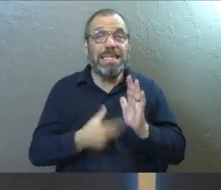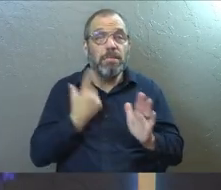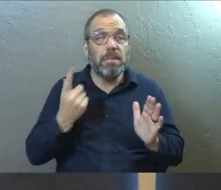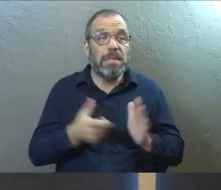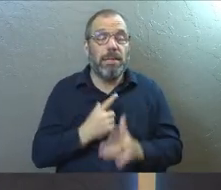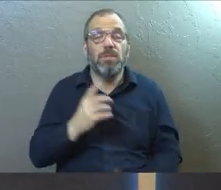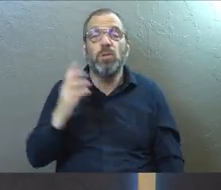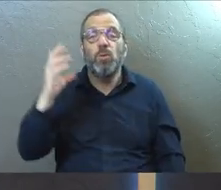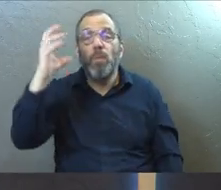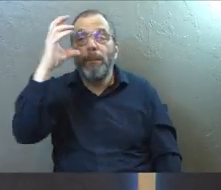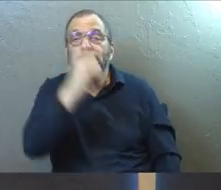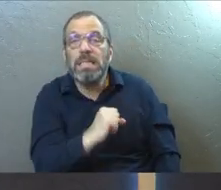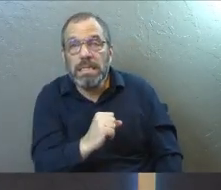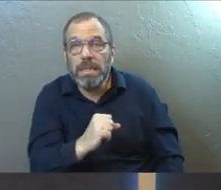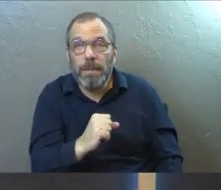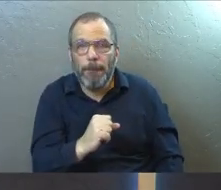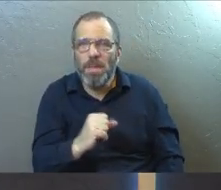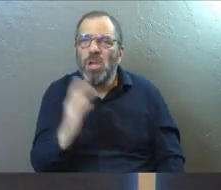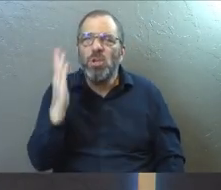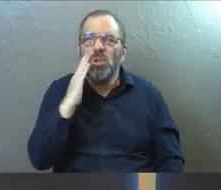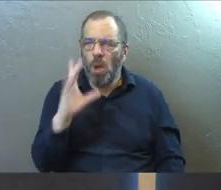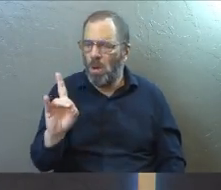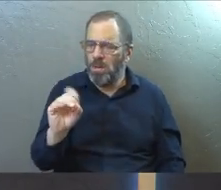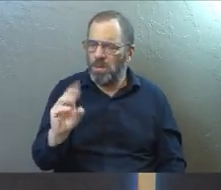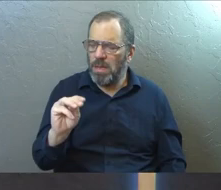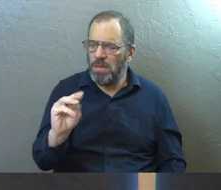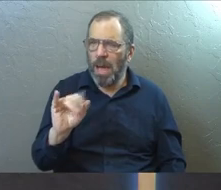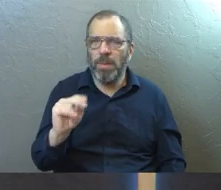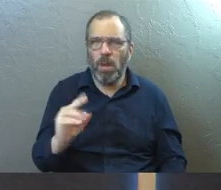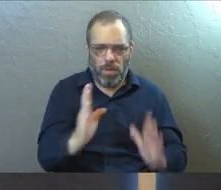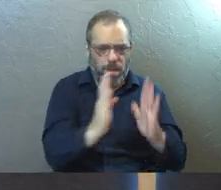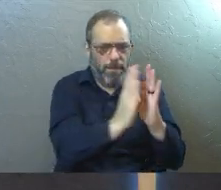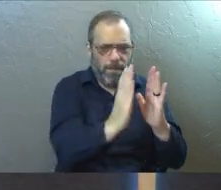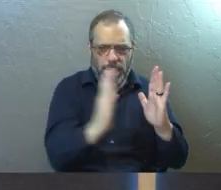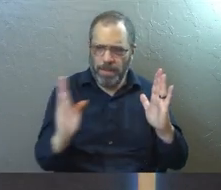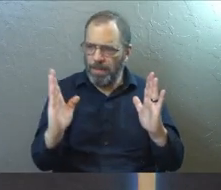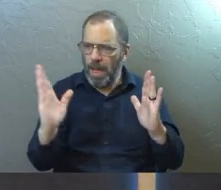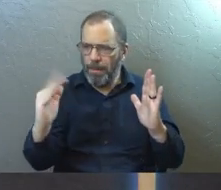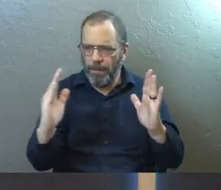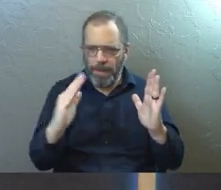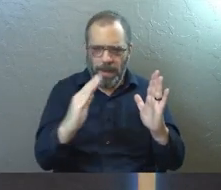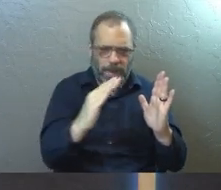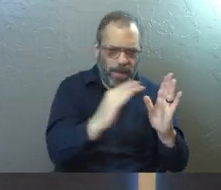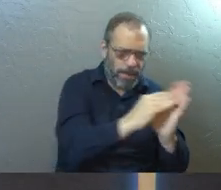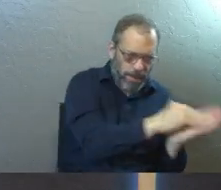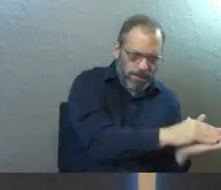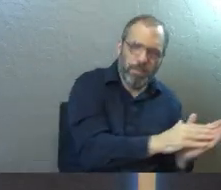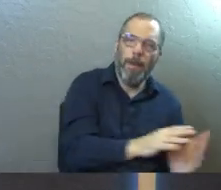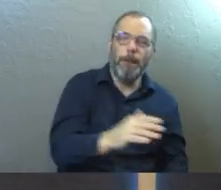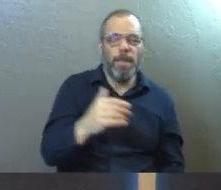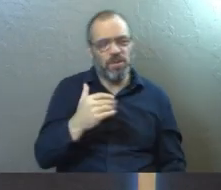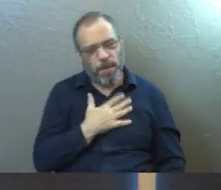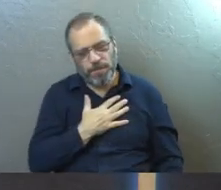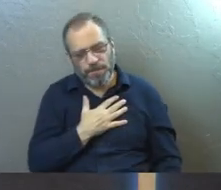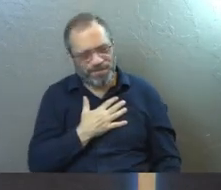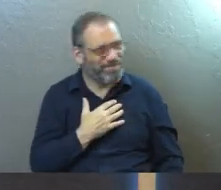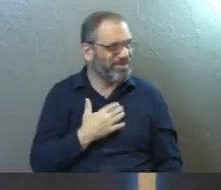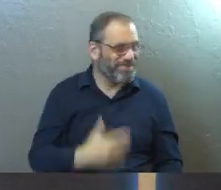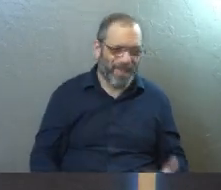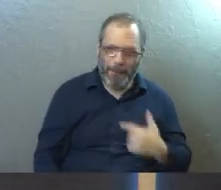sometimes we miss it, right? The domino effect of obedience to God. So I have this thing about